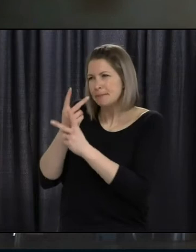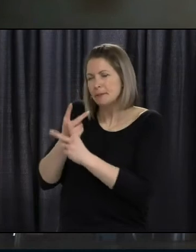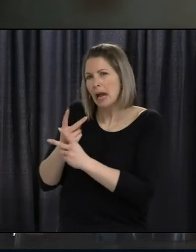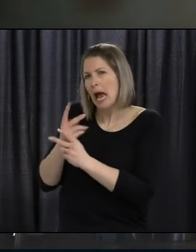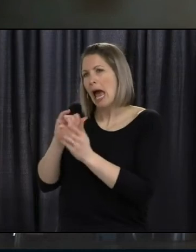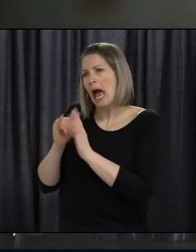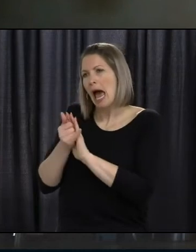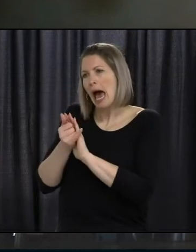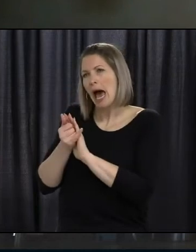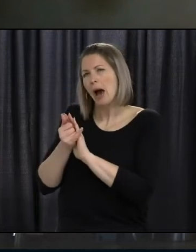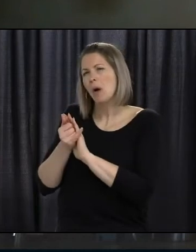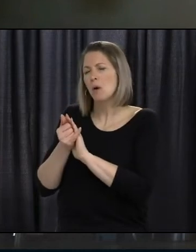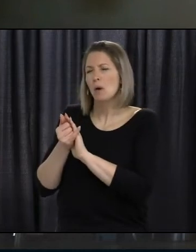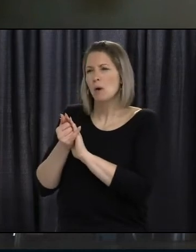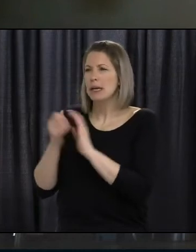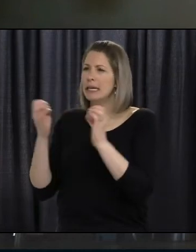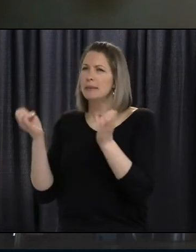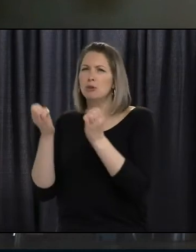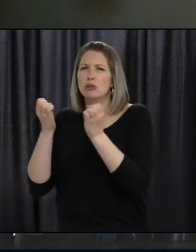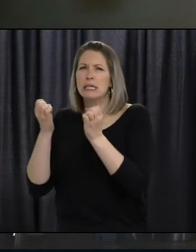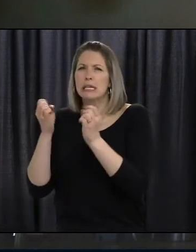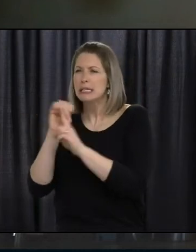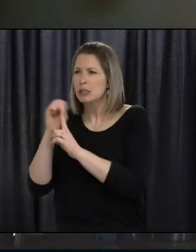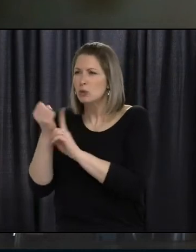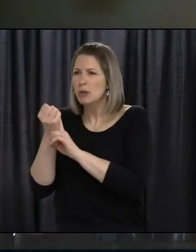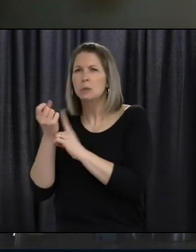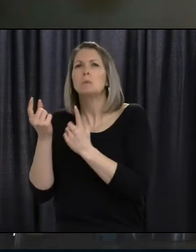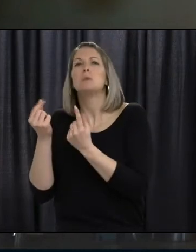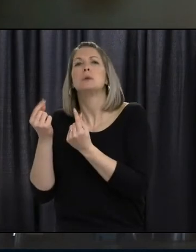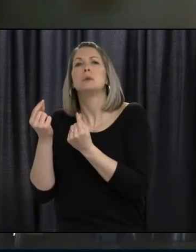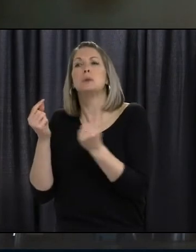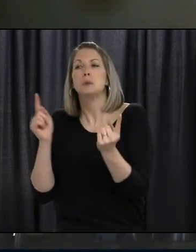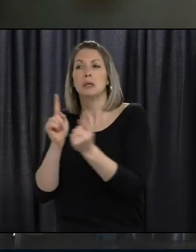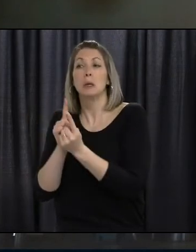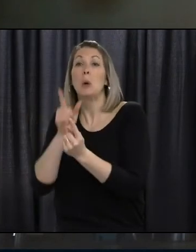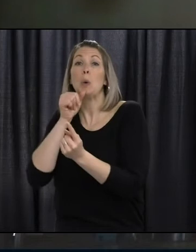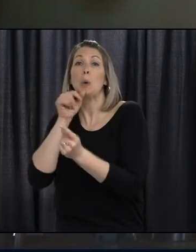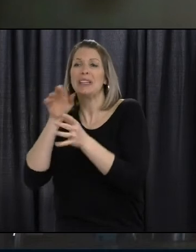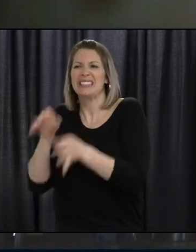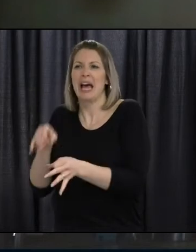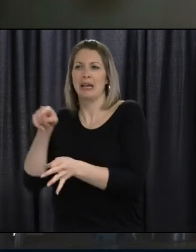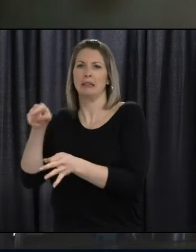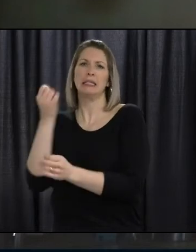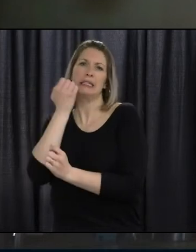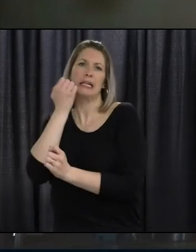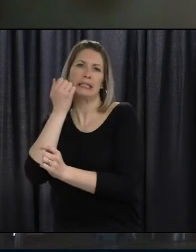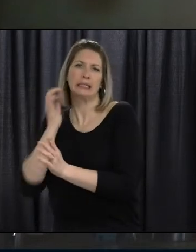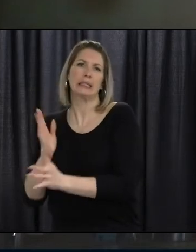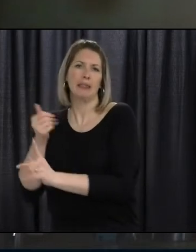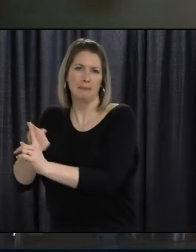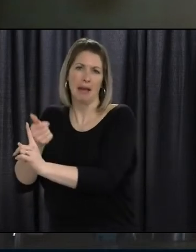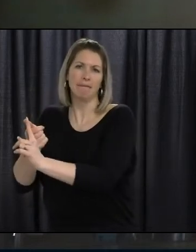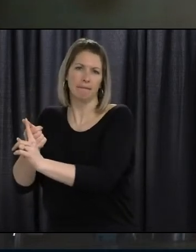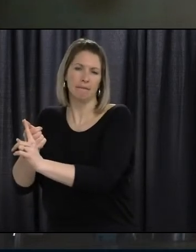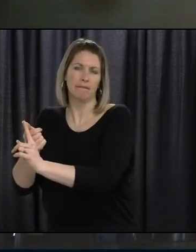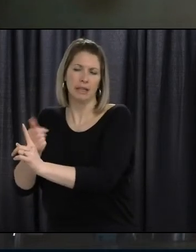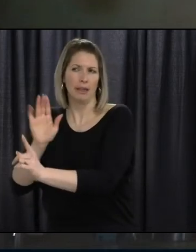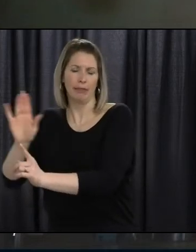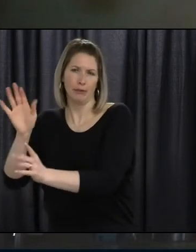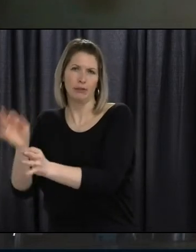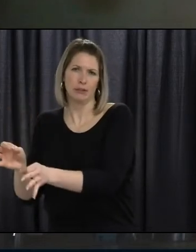provide emergent or urgent treatment. Certainly, that is a clinical decision left with the dentist. In terms